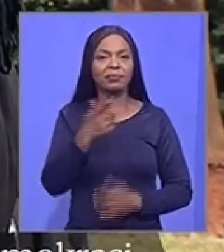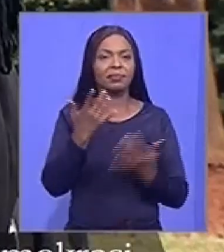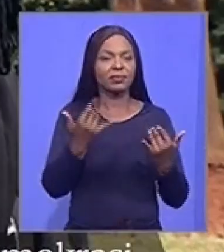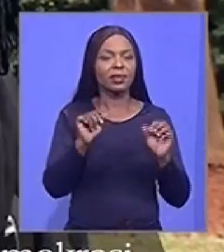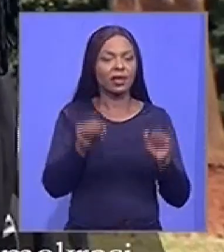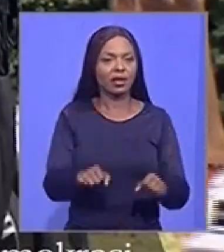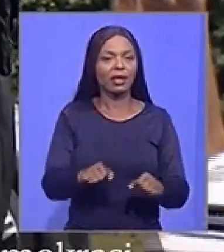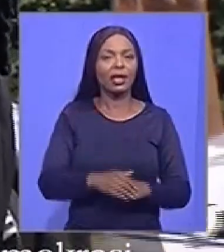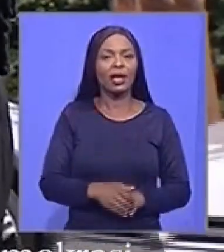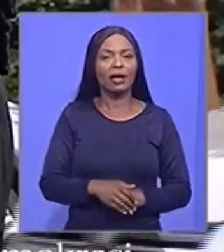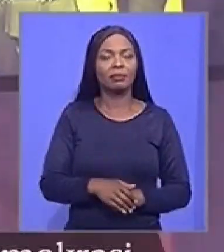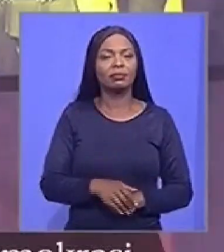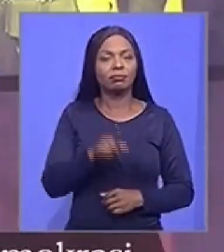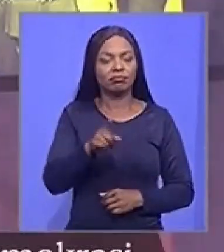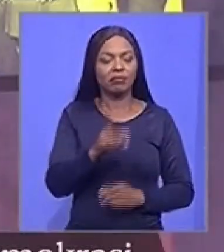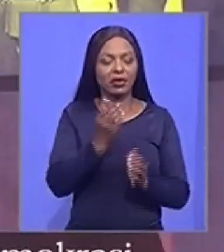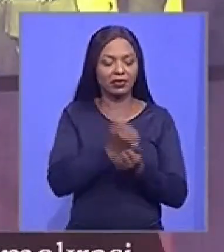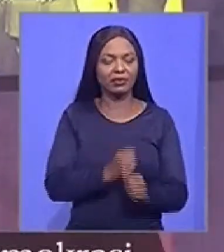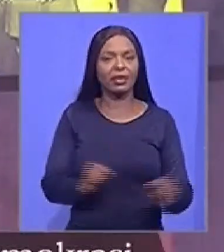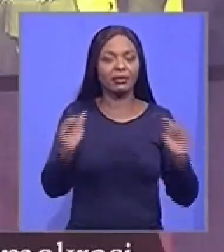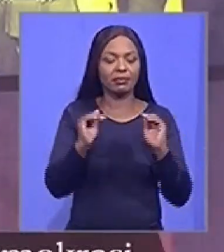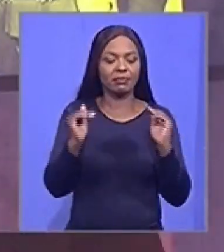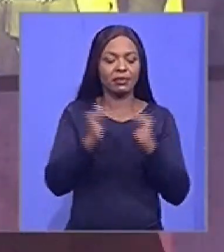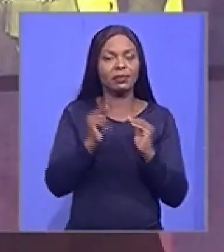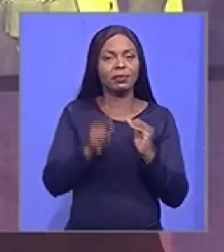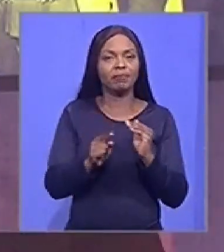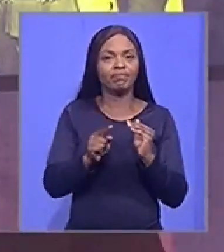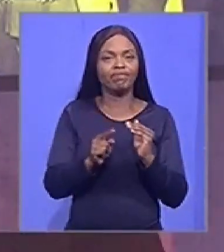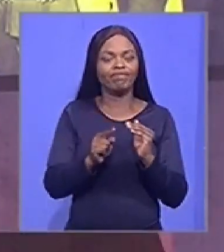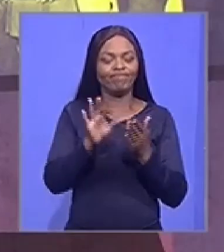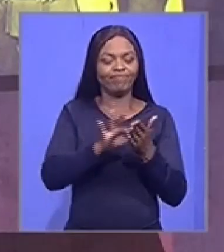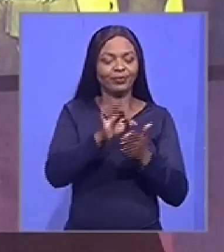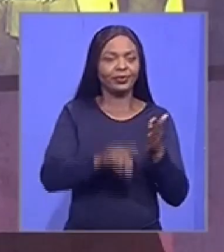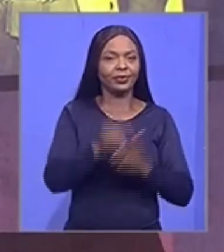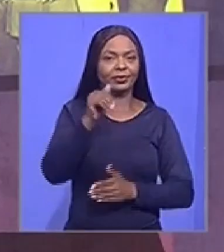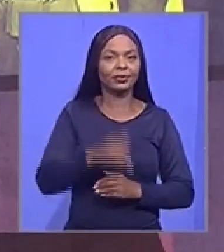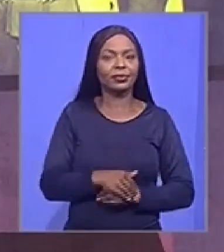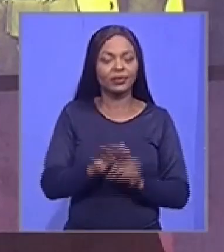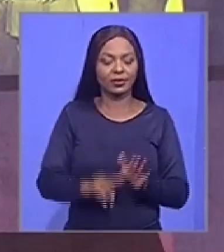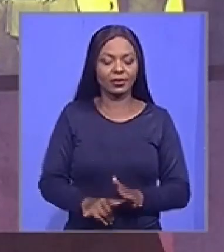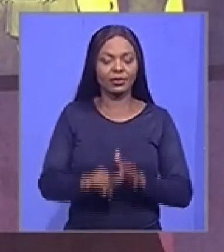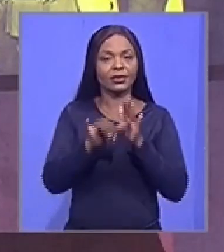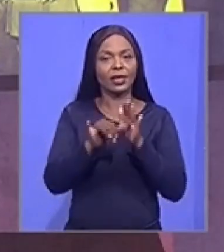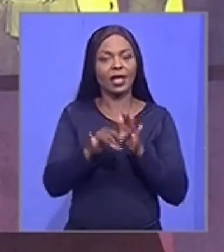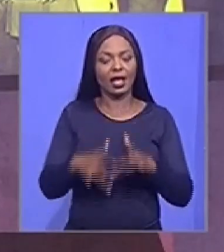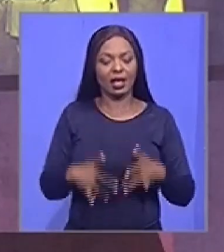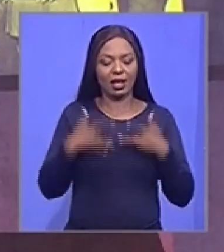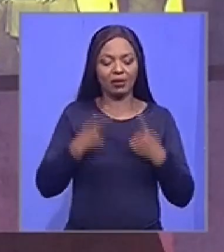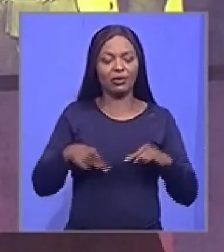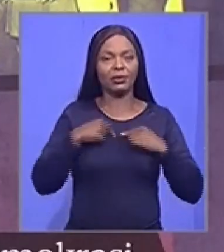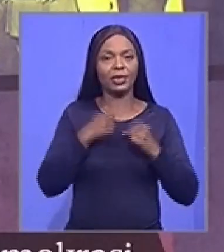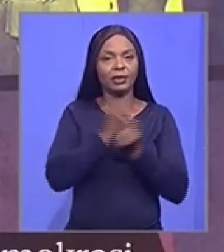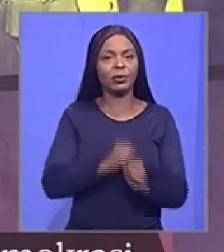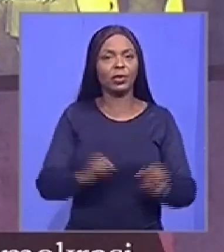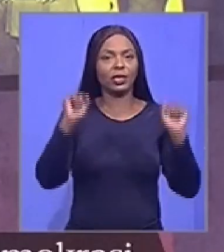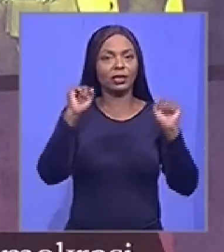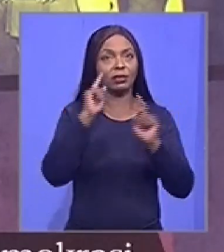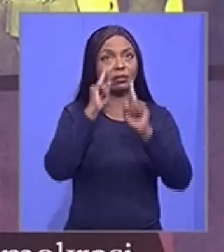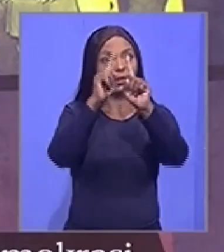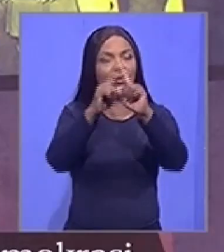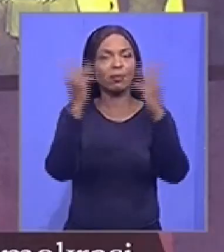ya ditlhopho. Free and fair elections are not merely a ritual, they are the lifeblood of our democracy and the mechanism through which